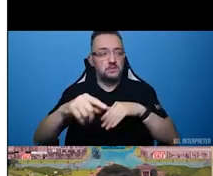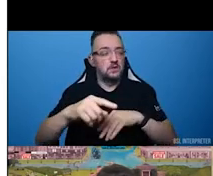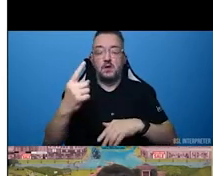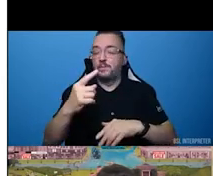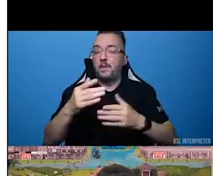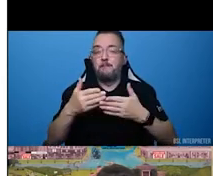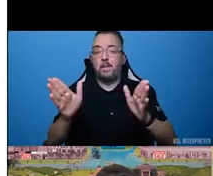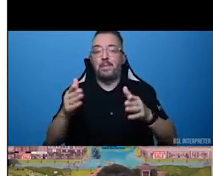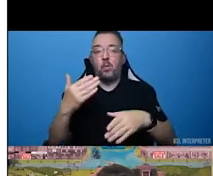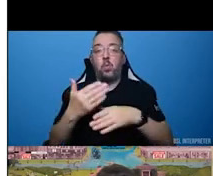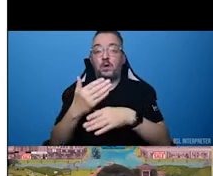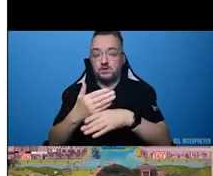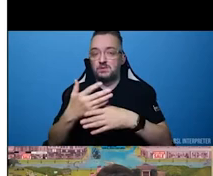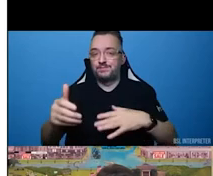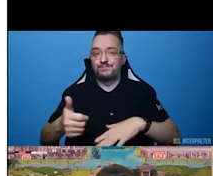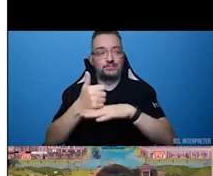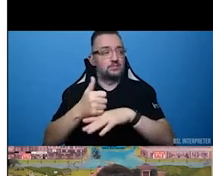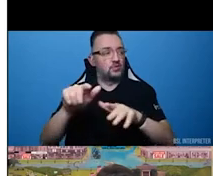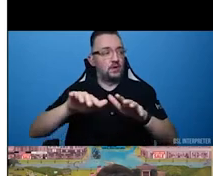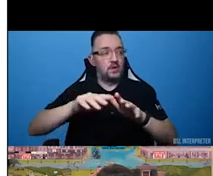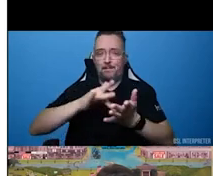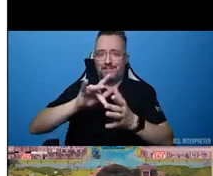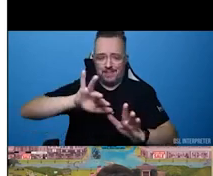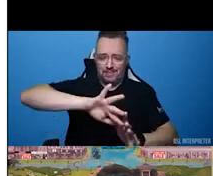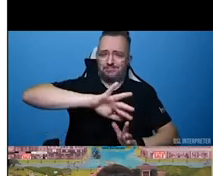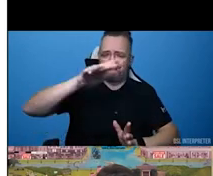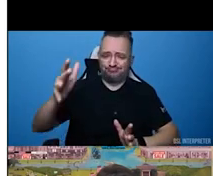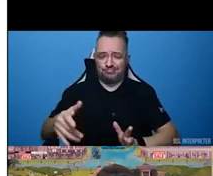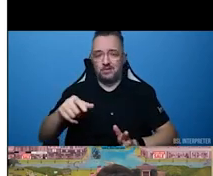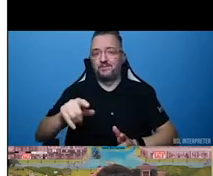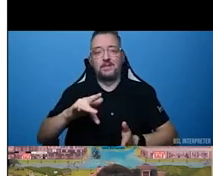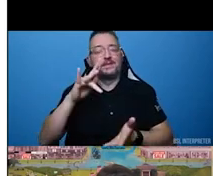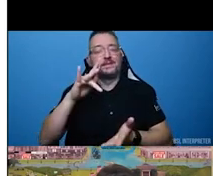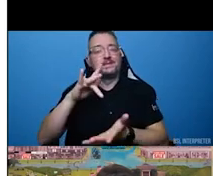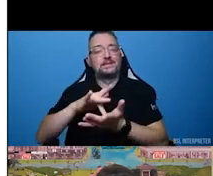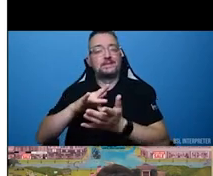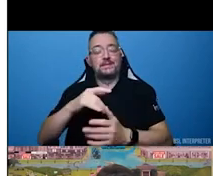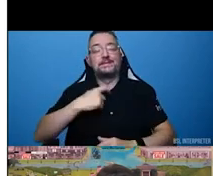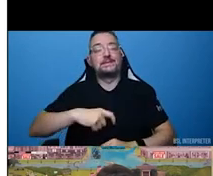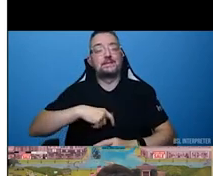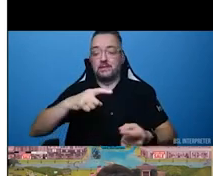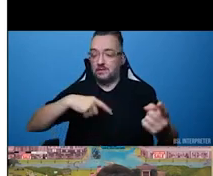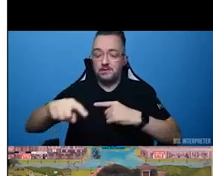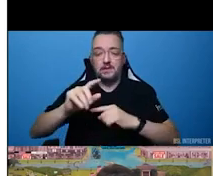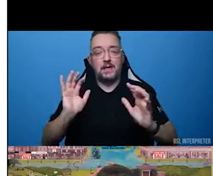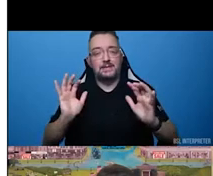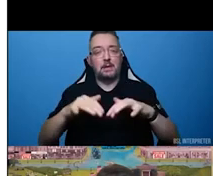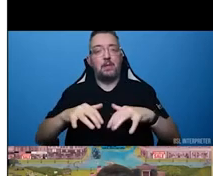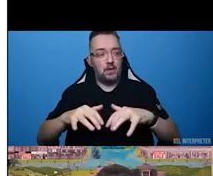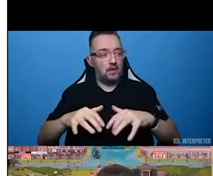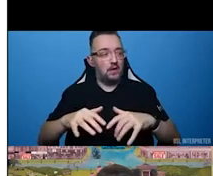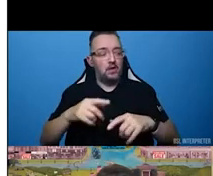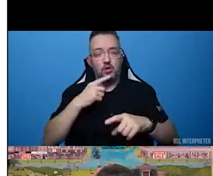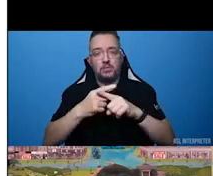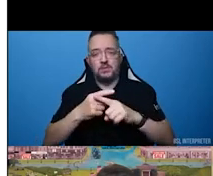And they this mound like shape in the middle of the room is a citizens assembly, and it's really looking at a more bottom up approach to decisions